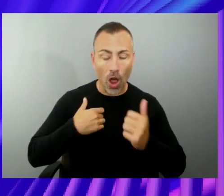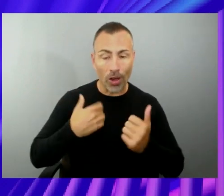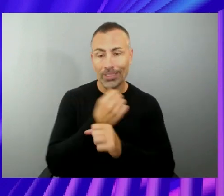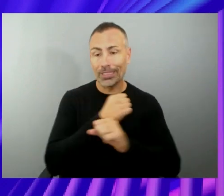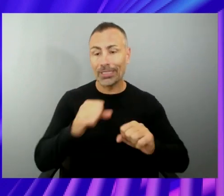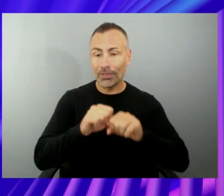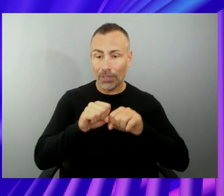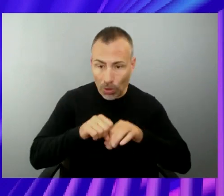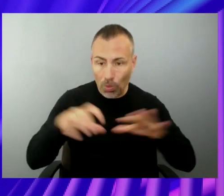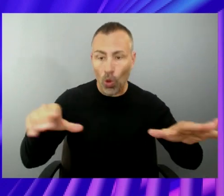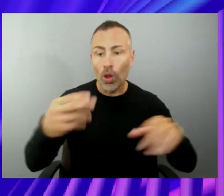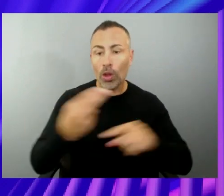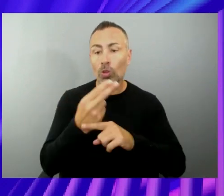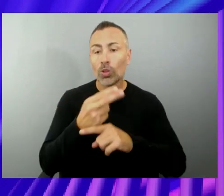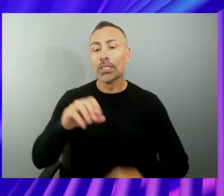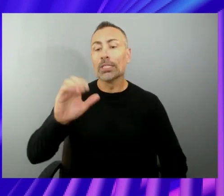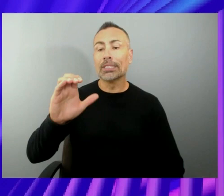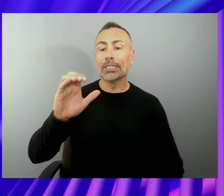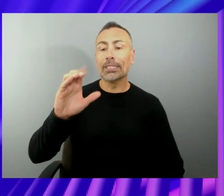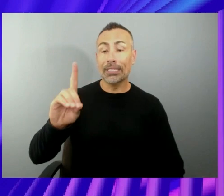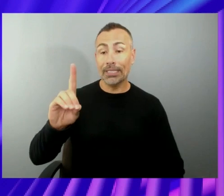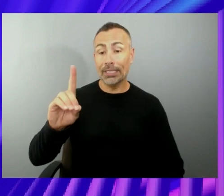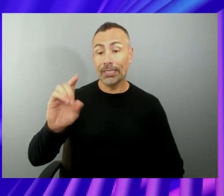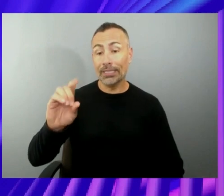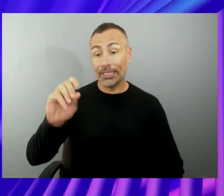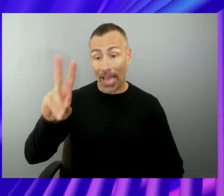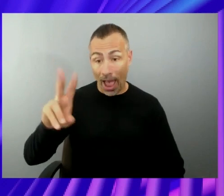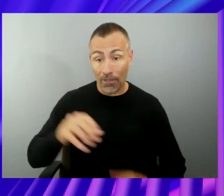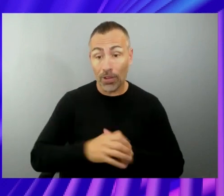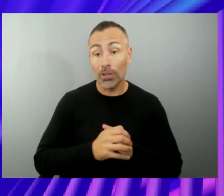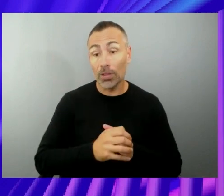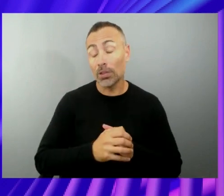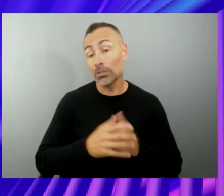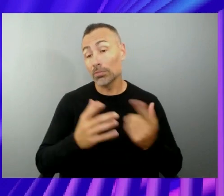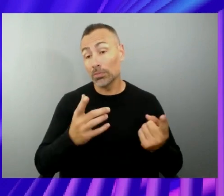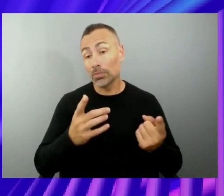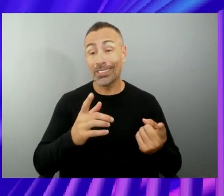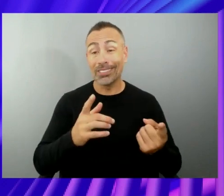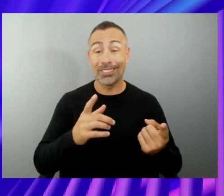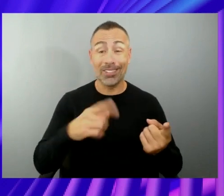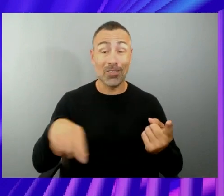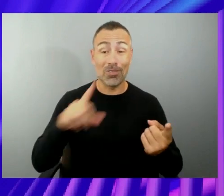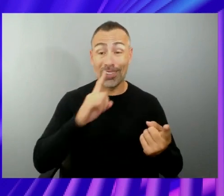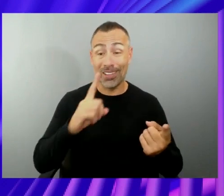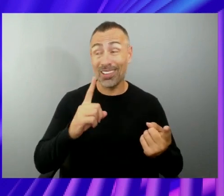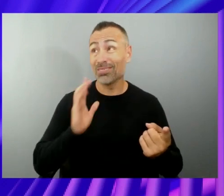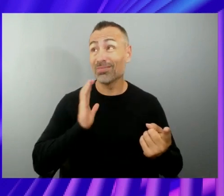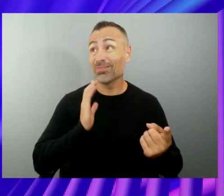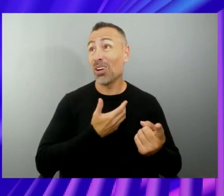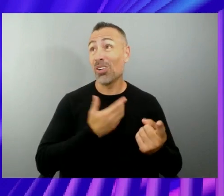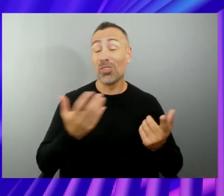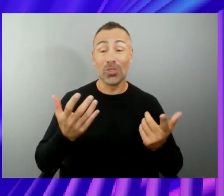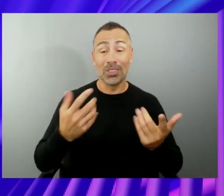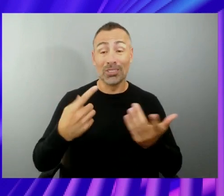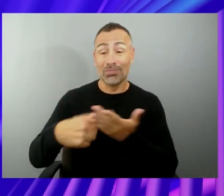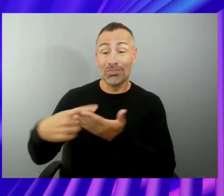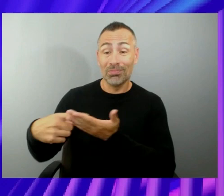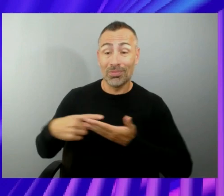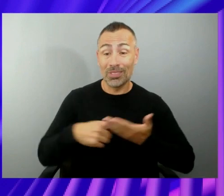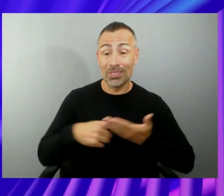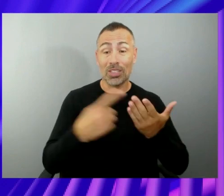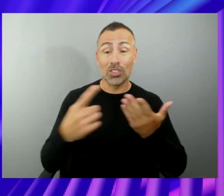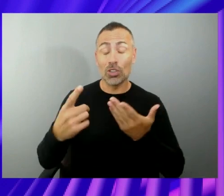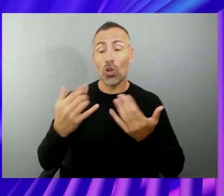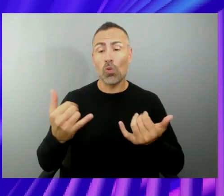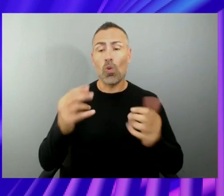yeah. And, I think that's a great way to kind of round up our conversations of, when we're looking at ways to